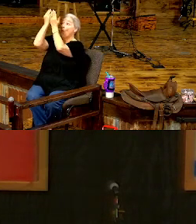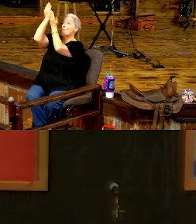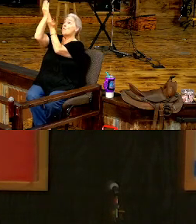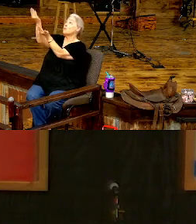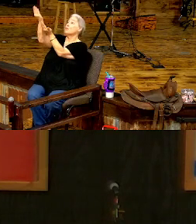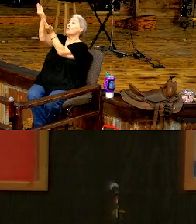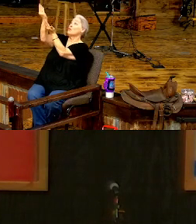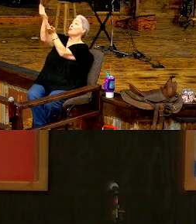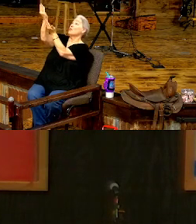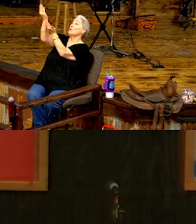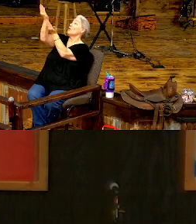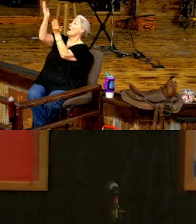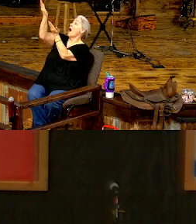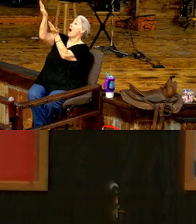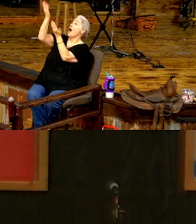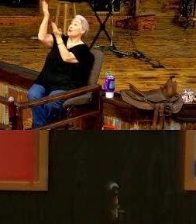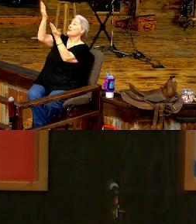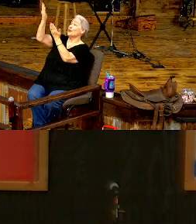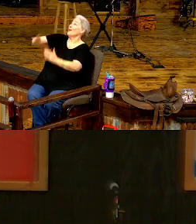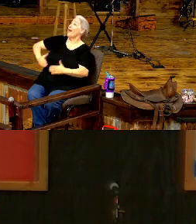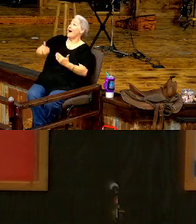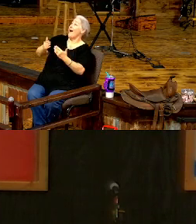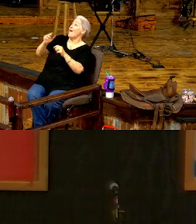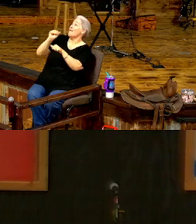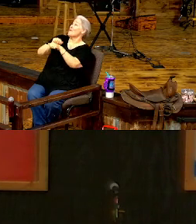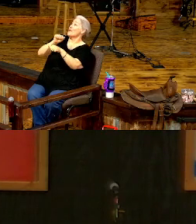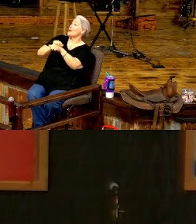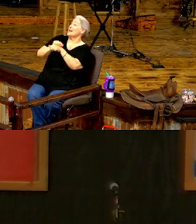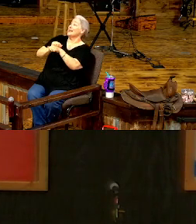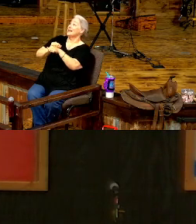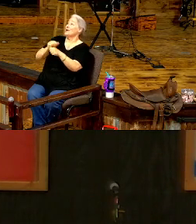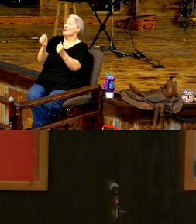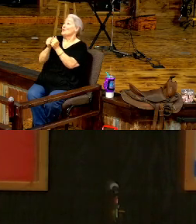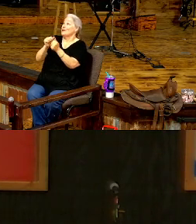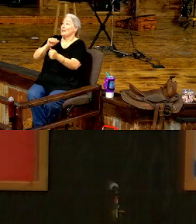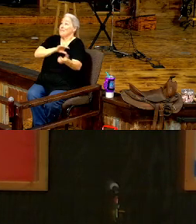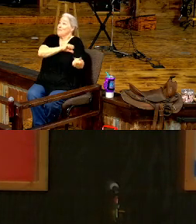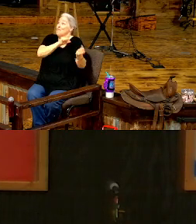They demonstrate that he is still alive and working in power in our life.